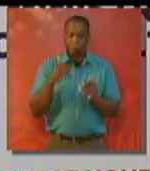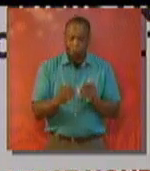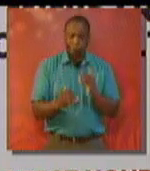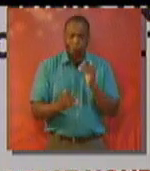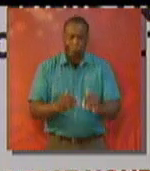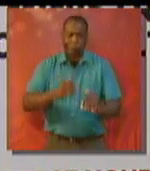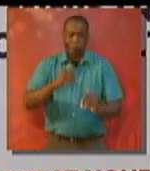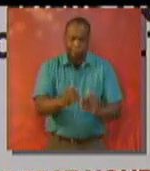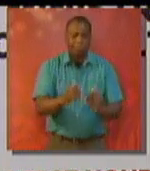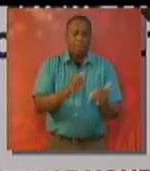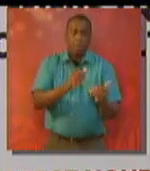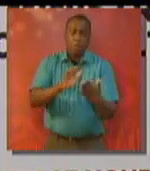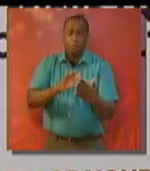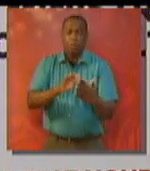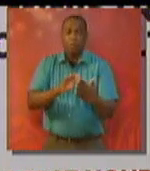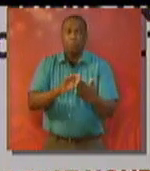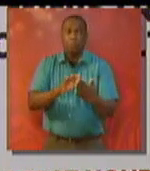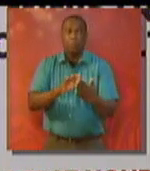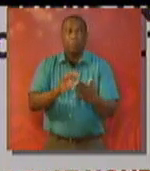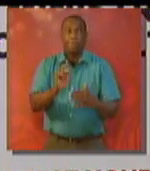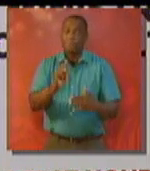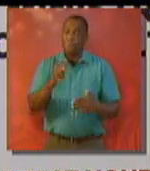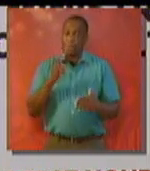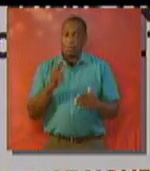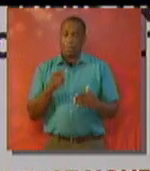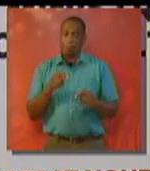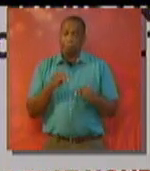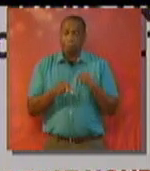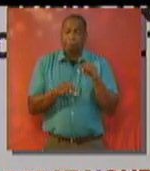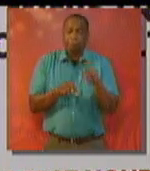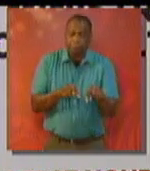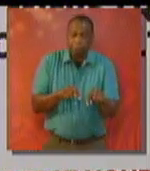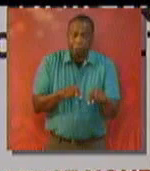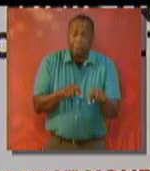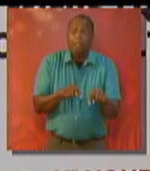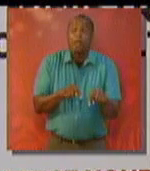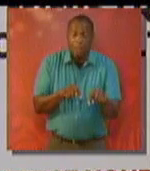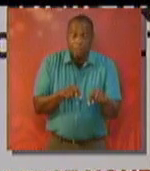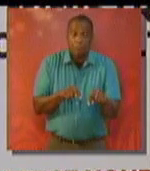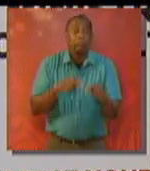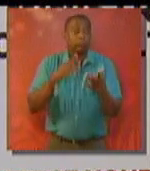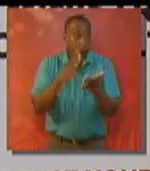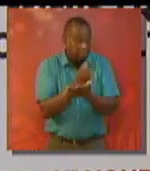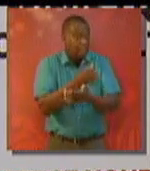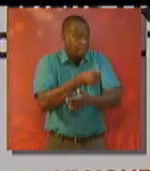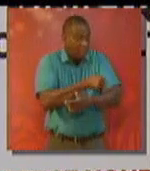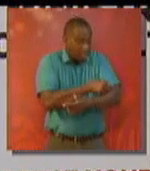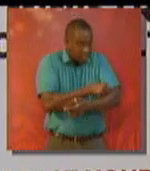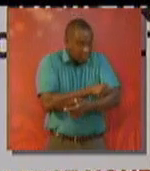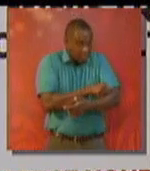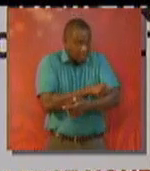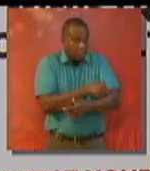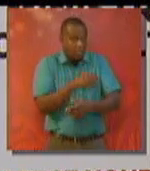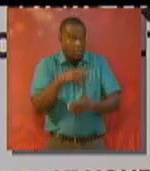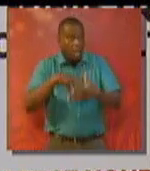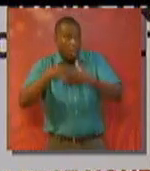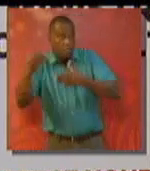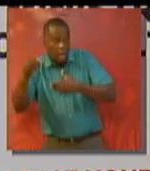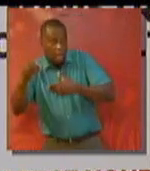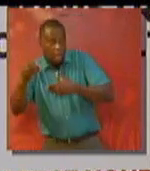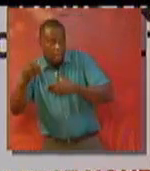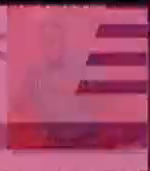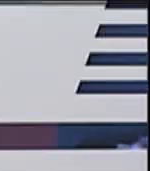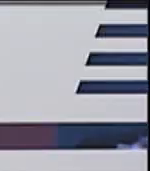step is that regardless of whether you are vaccinated abroad, you will still need a PCR test to come into Trinidad and